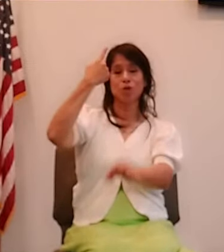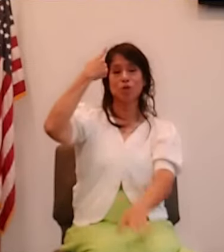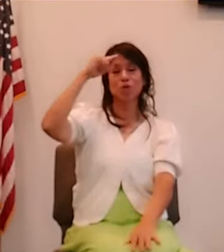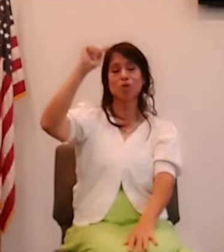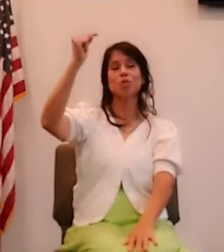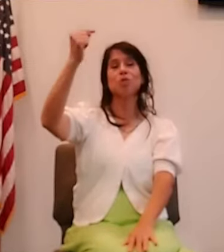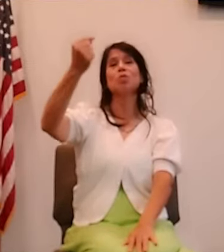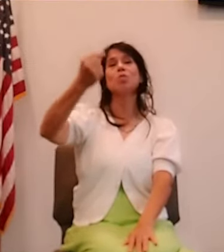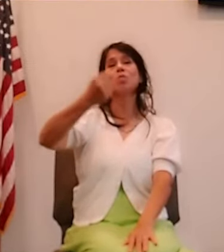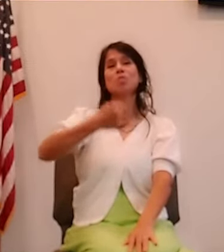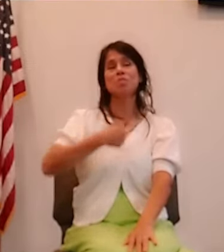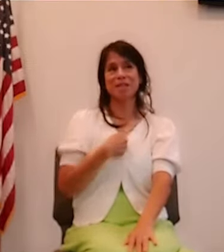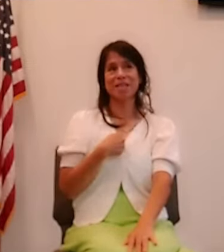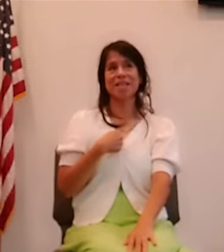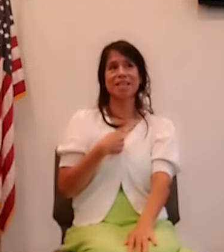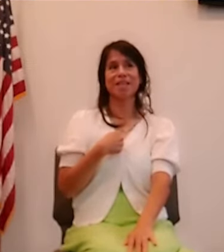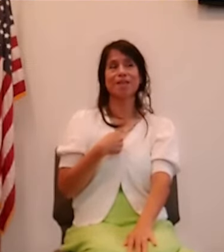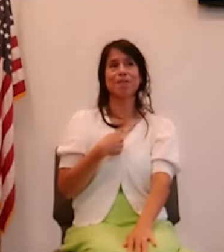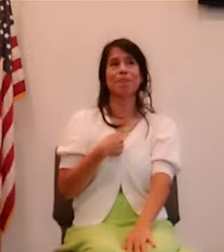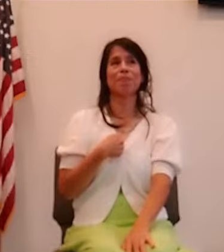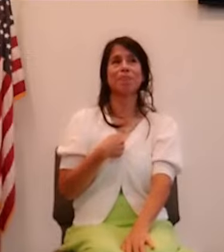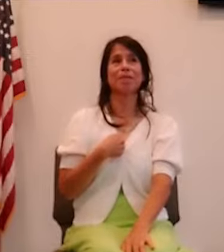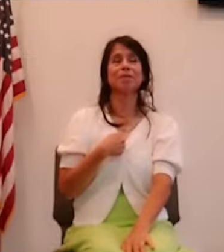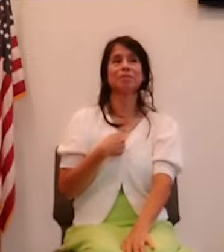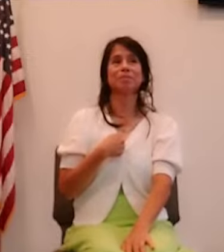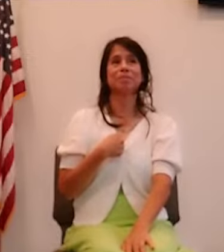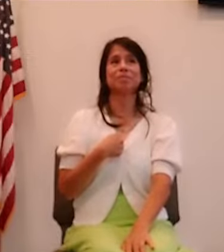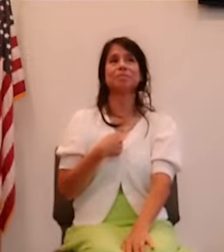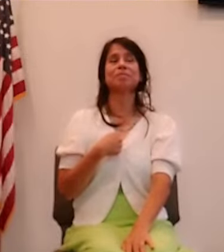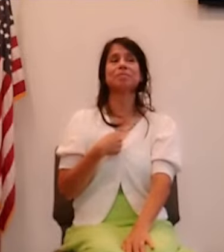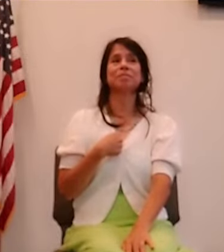faithfulness to me.